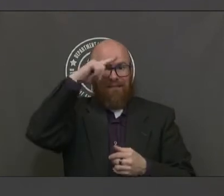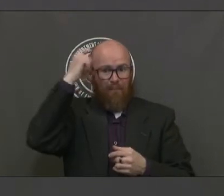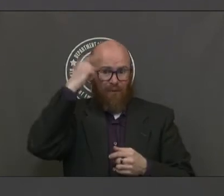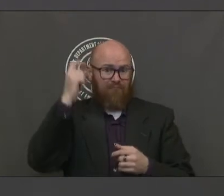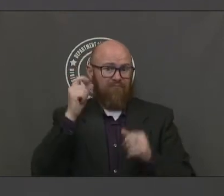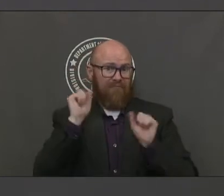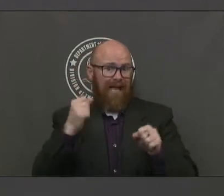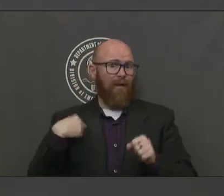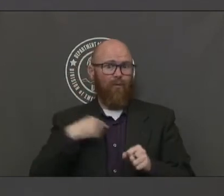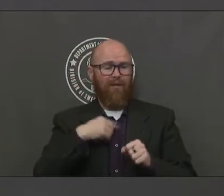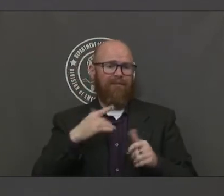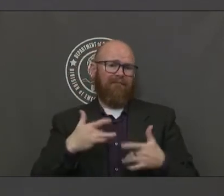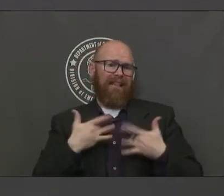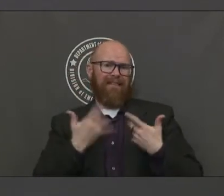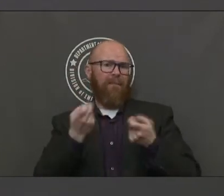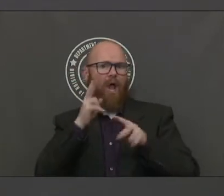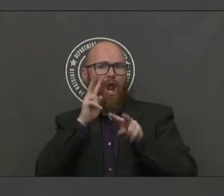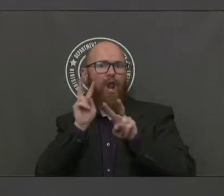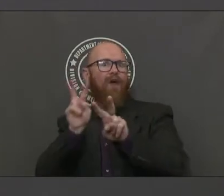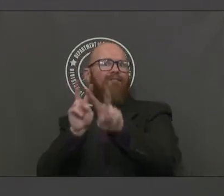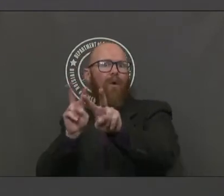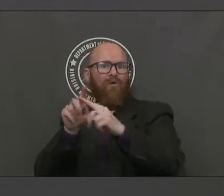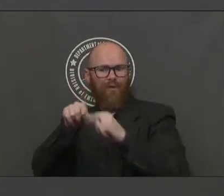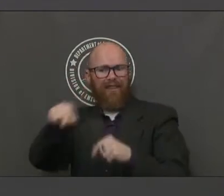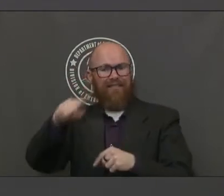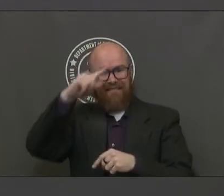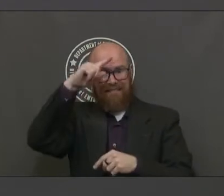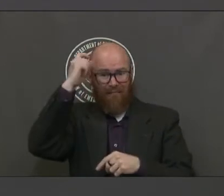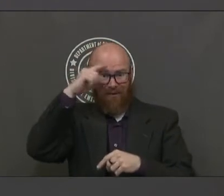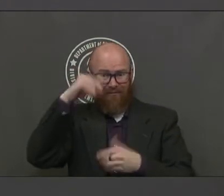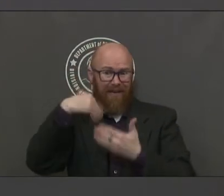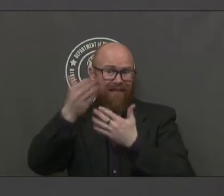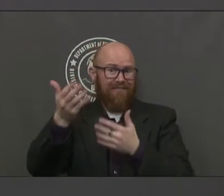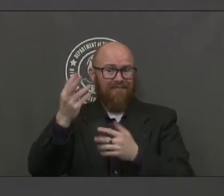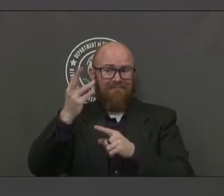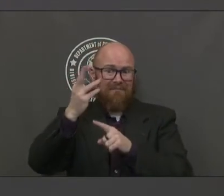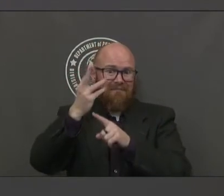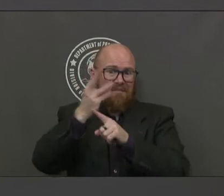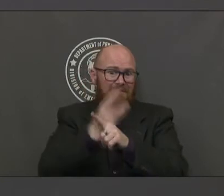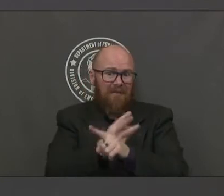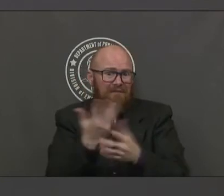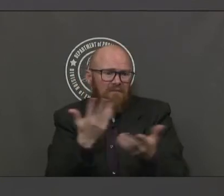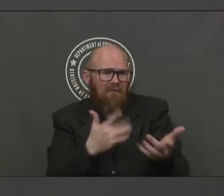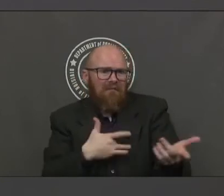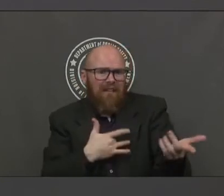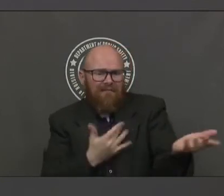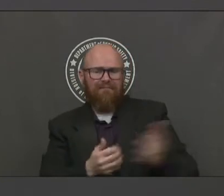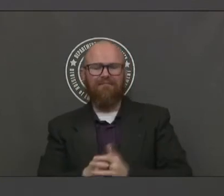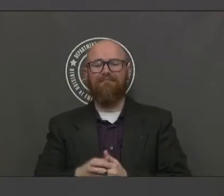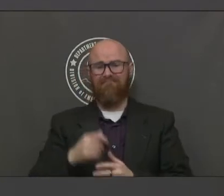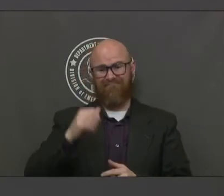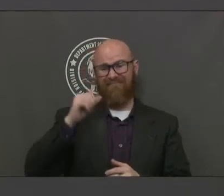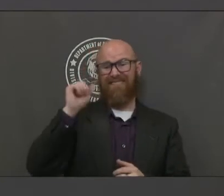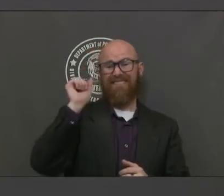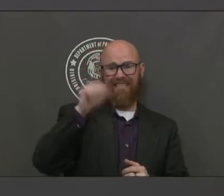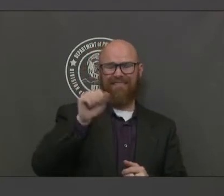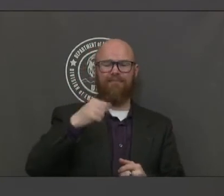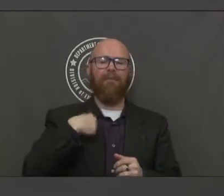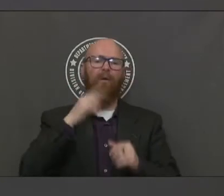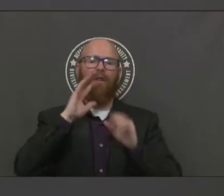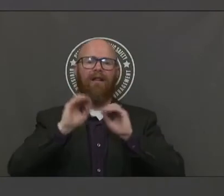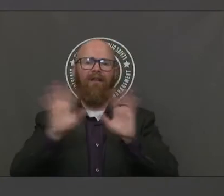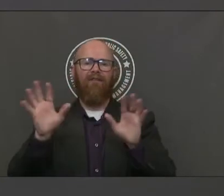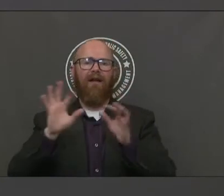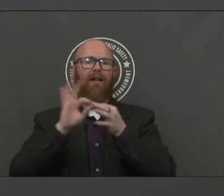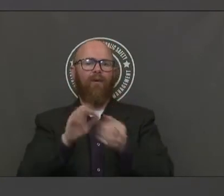be happy looking forward in the next weeks, months? Thank you. Sure, absolutely. And I'll just clarify what I said about the